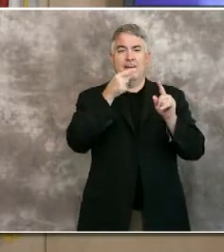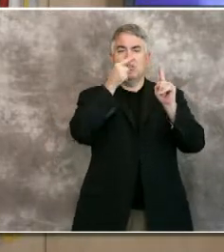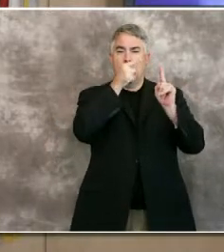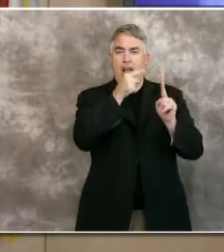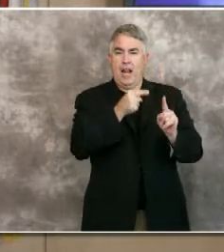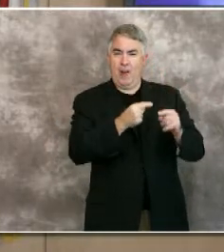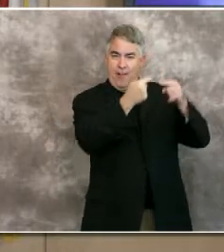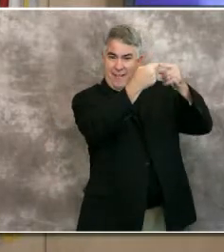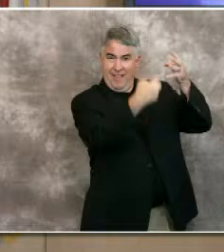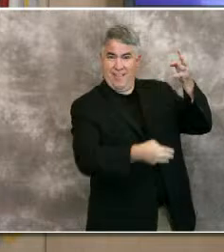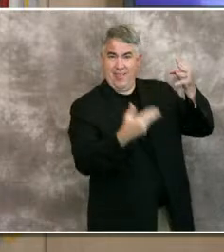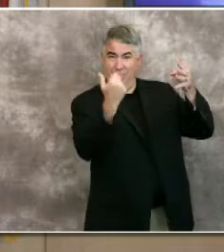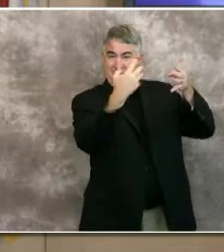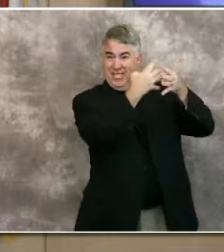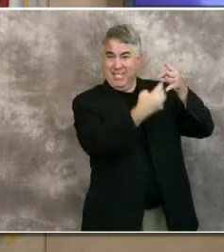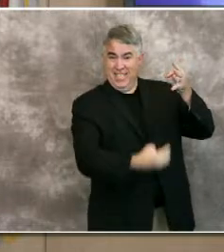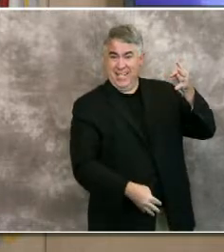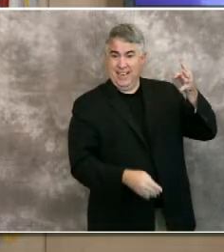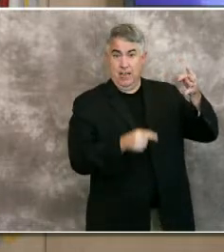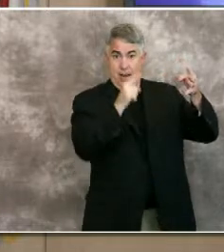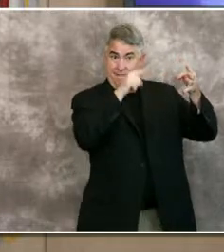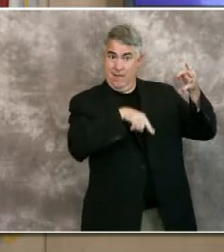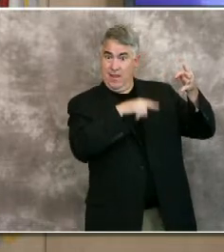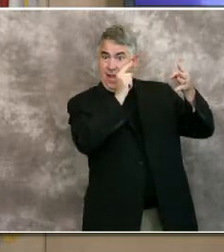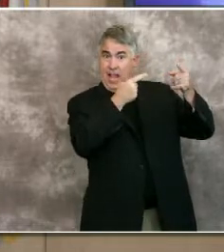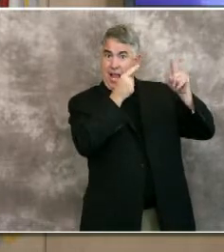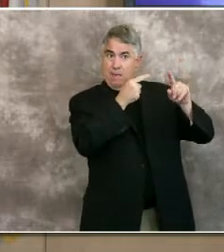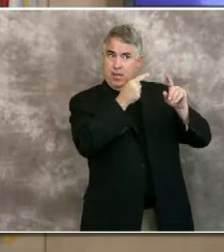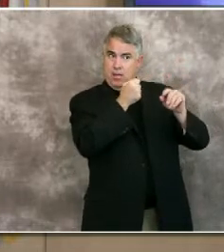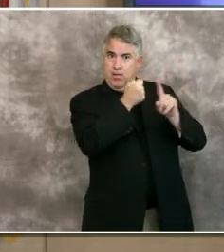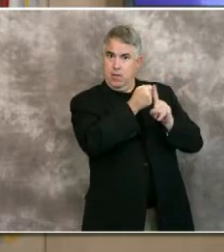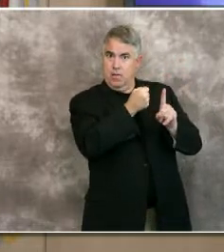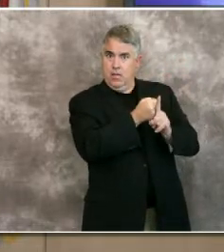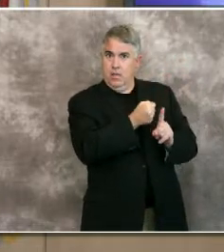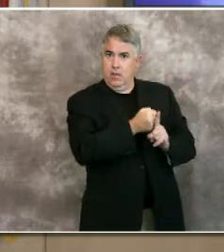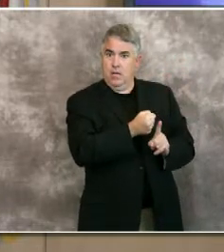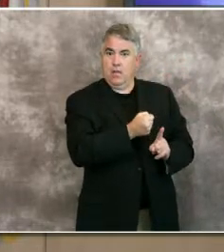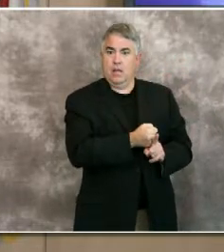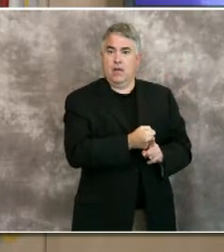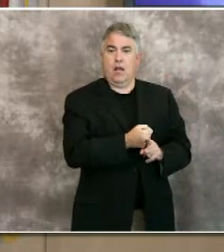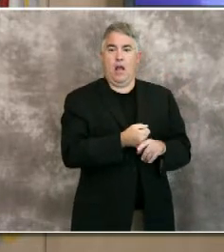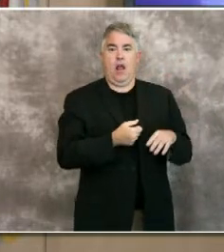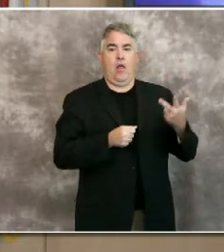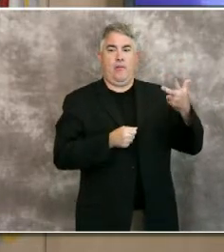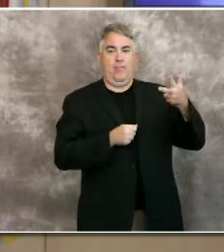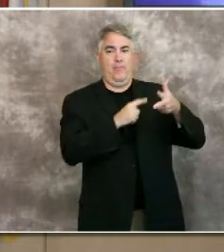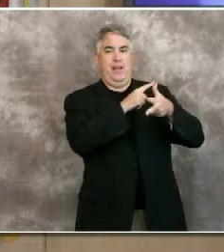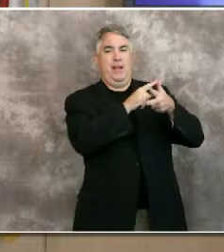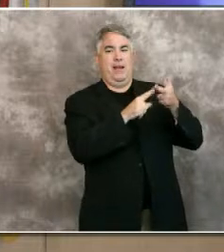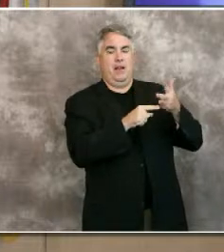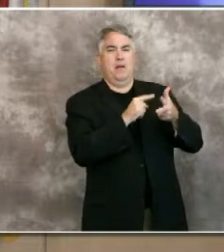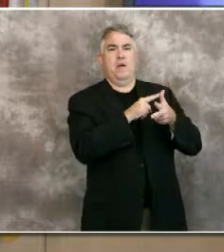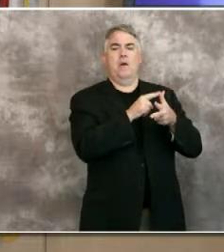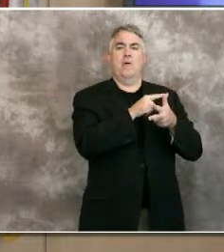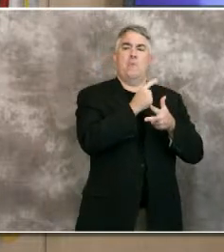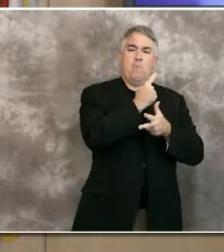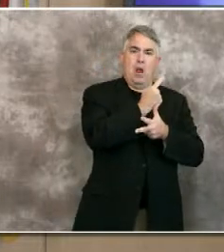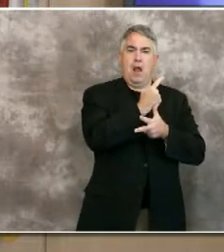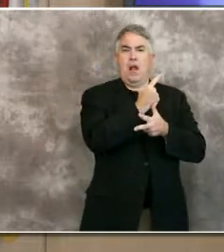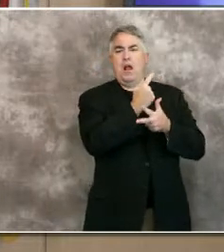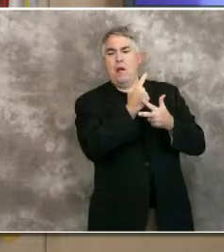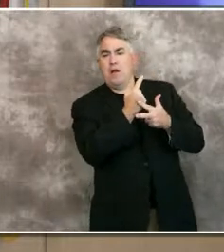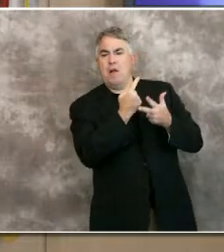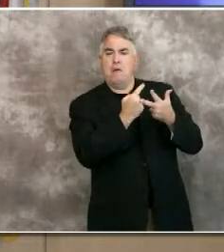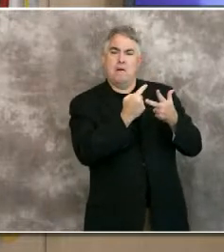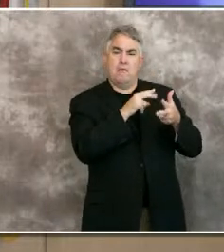our coronavirus response. Out of all the triggers, 3 of those have been highlighted as individual or singular triggers that if we crossed that